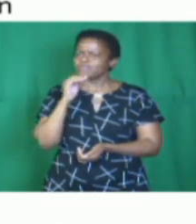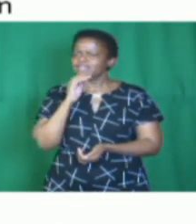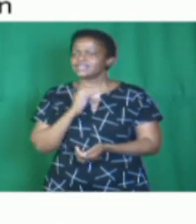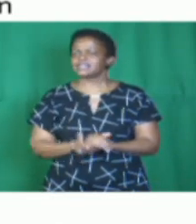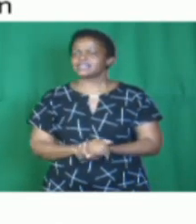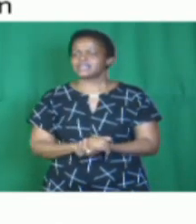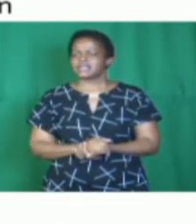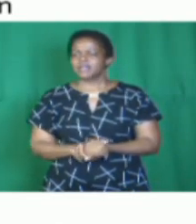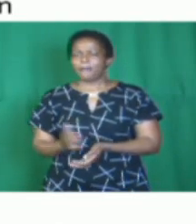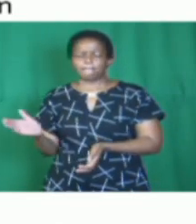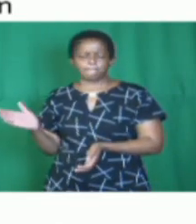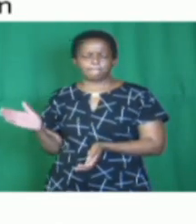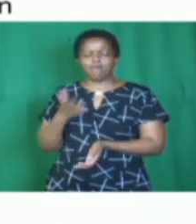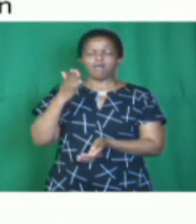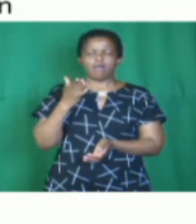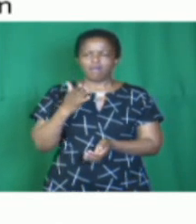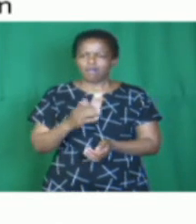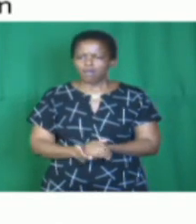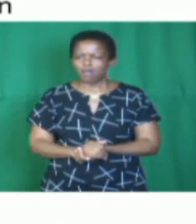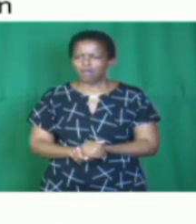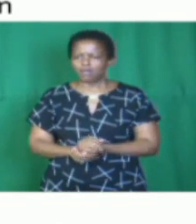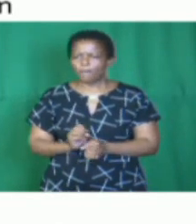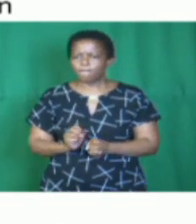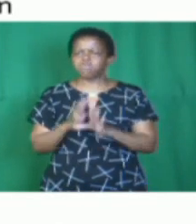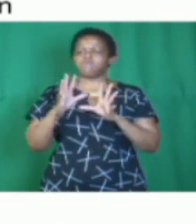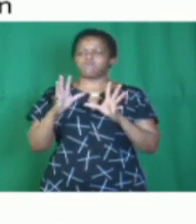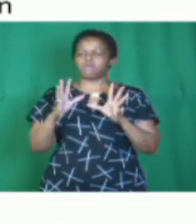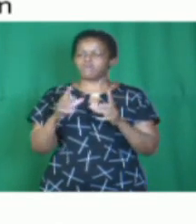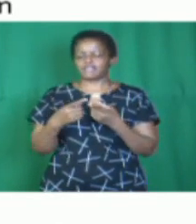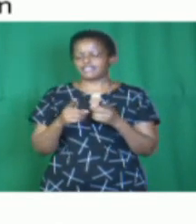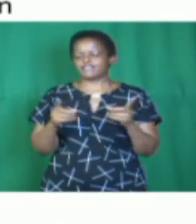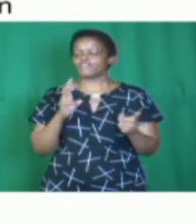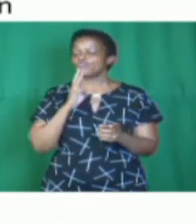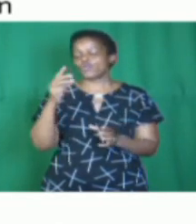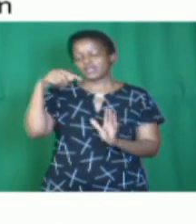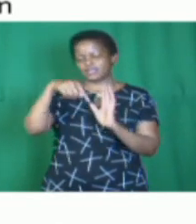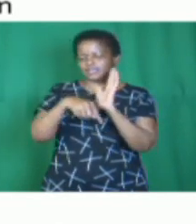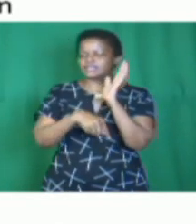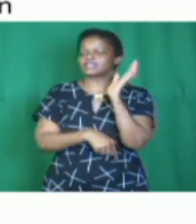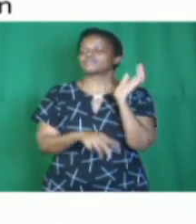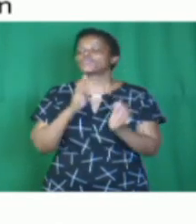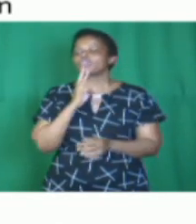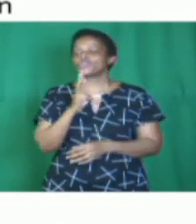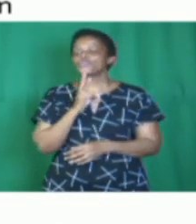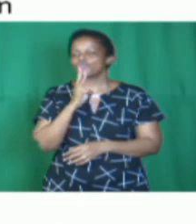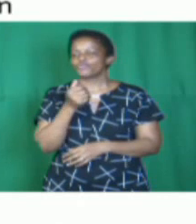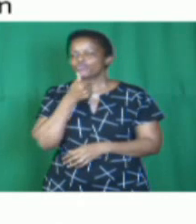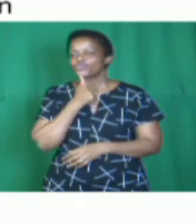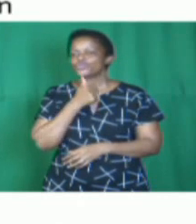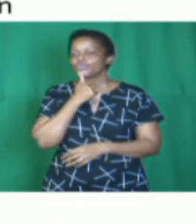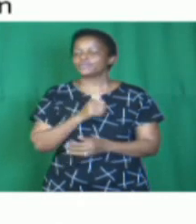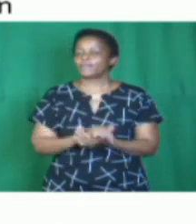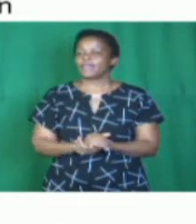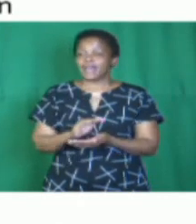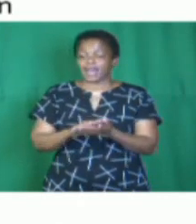slammed, banged, those are examples of onomatopoeia. Through the use of these tools, you can